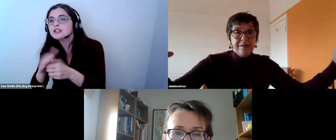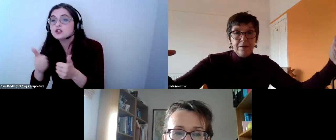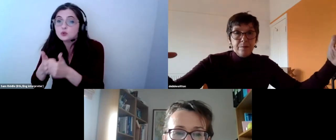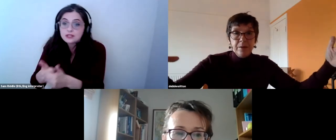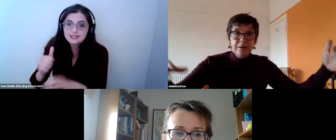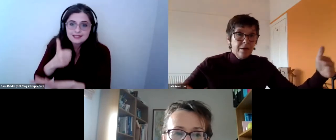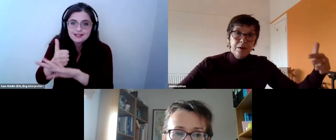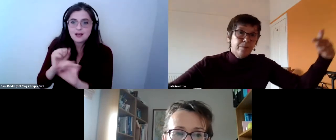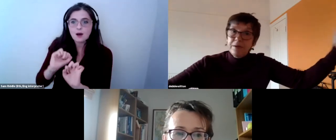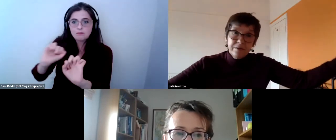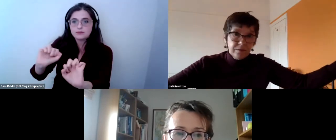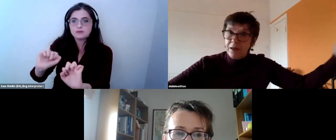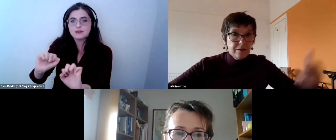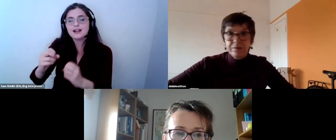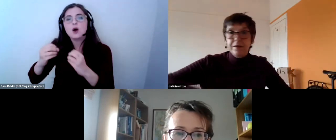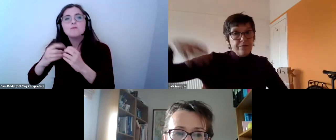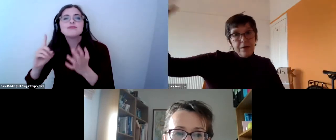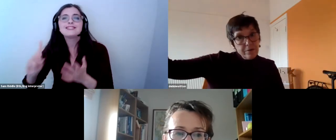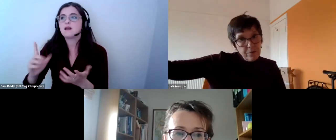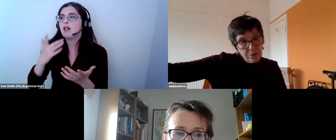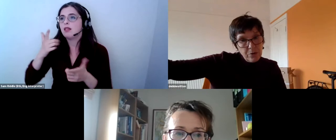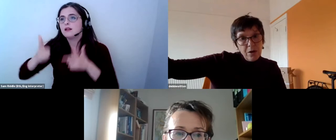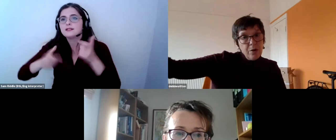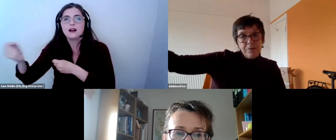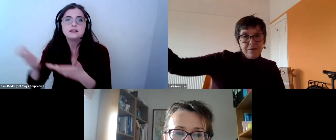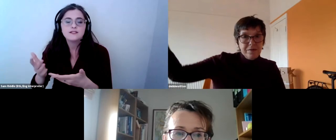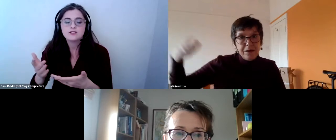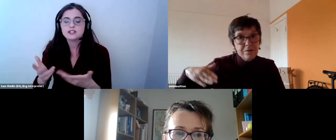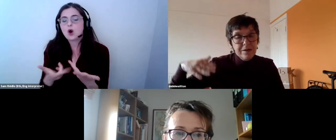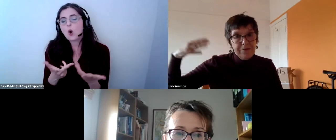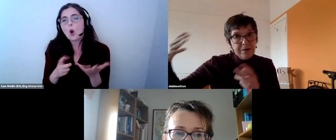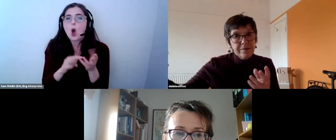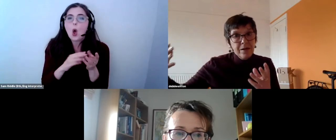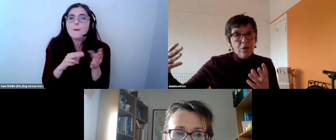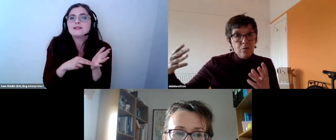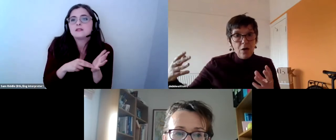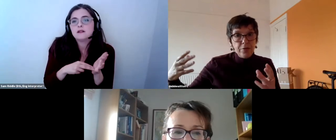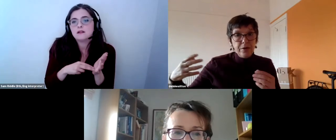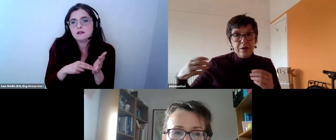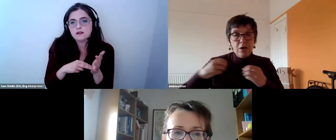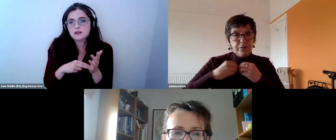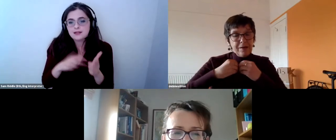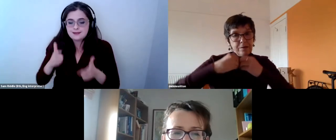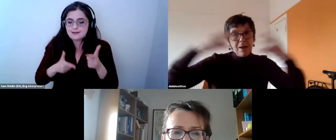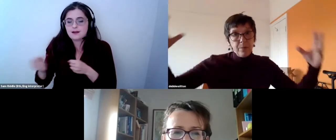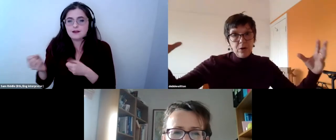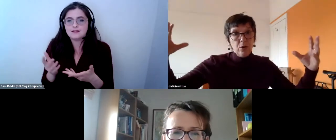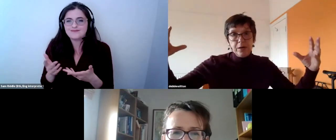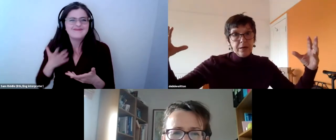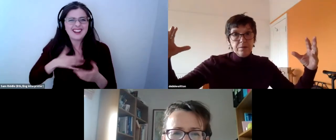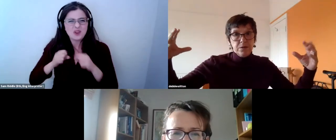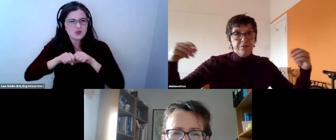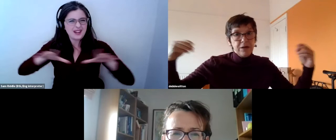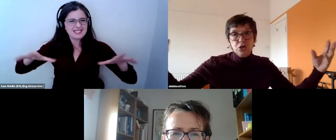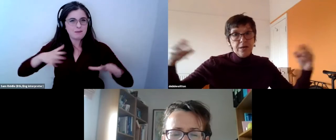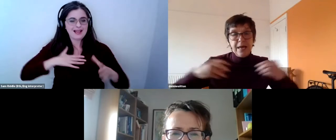to set up Bristol cycle deliveries or Urmston cycle deliveries, rather than us expand. We're not